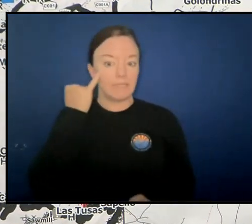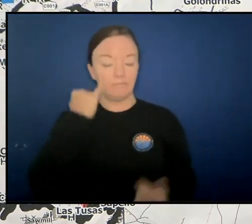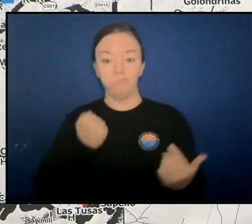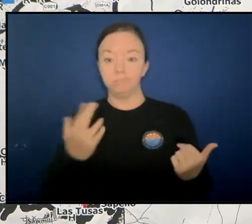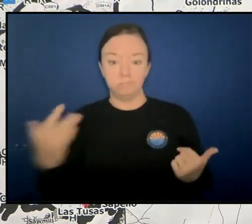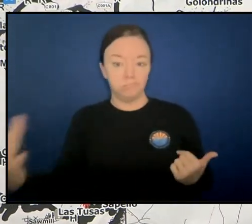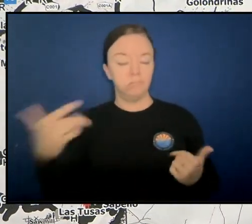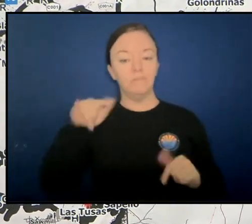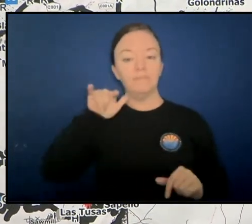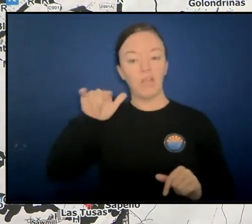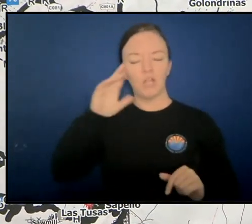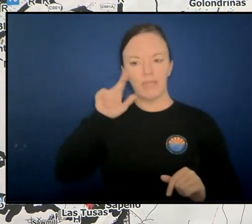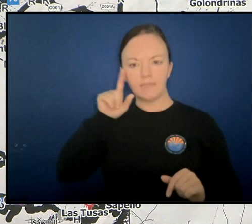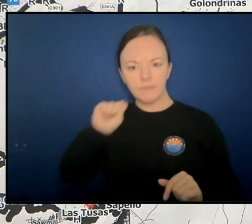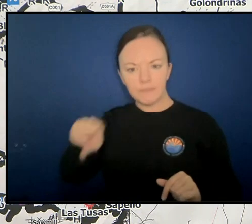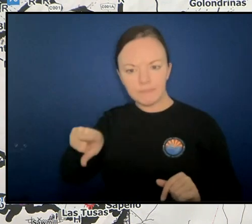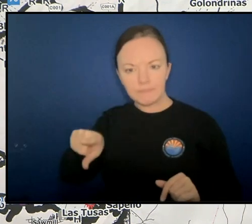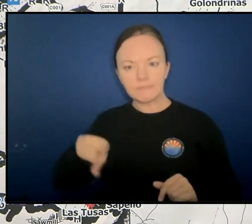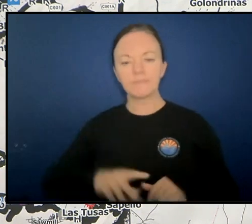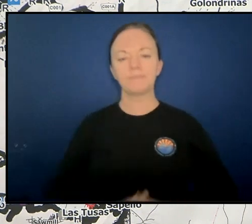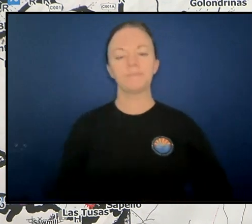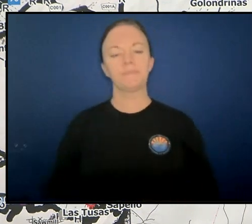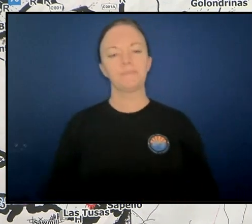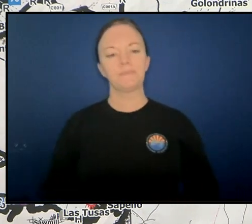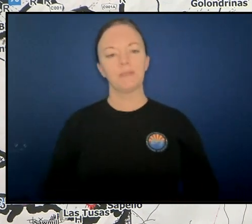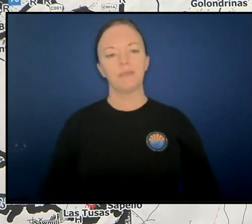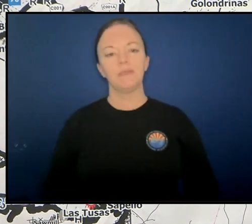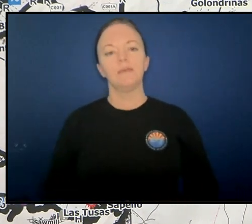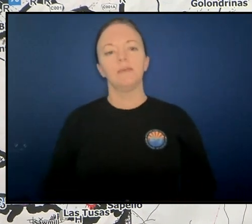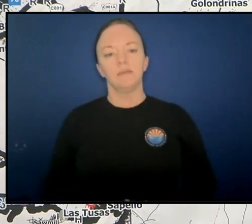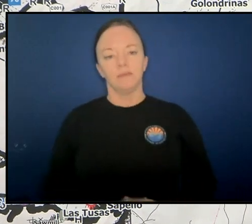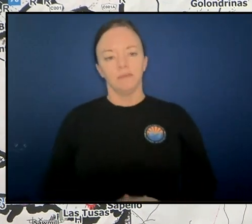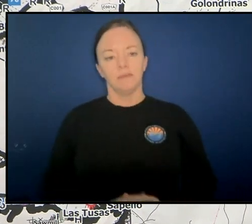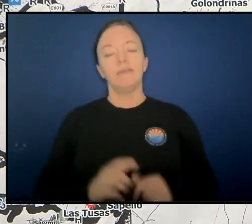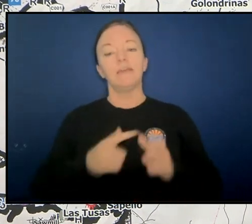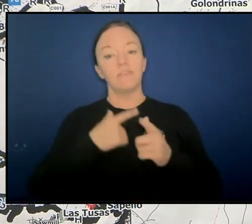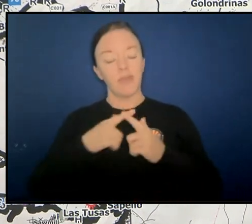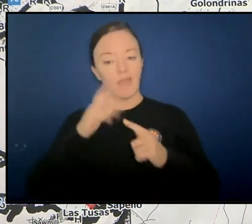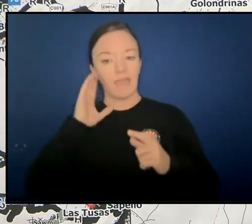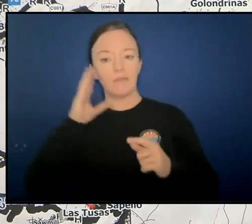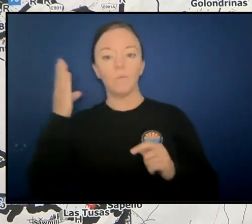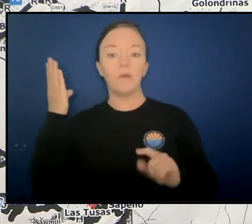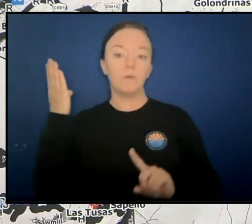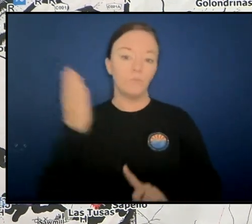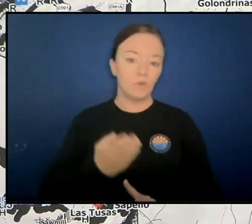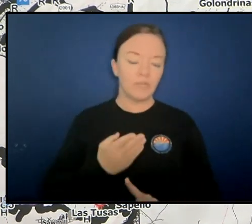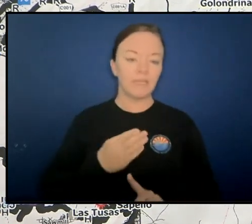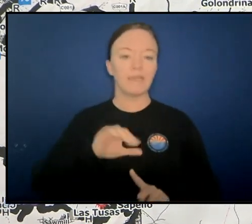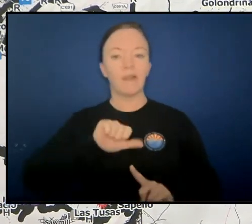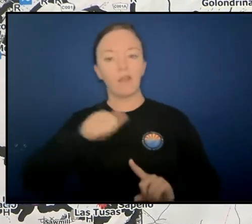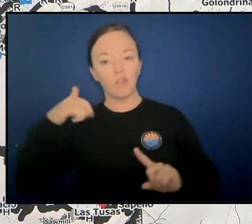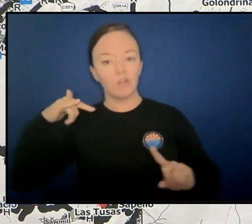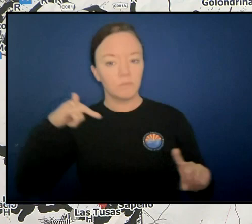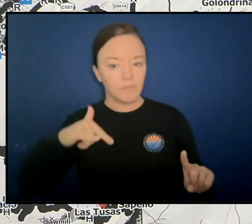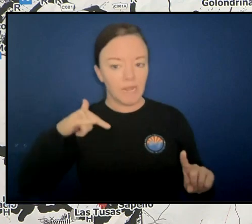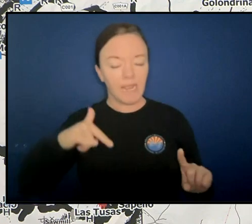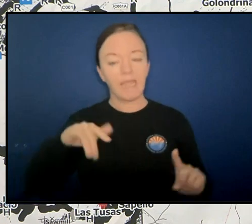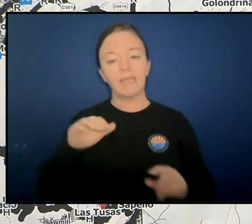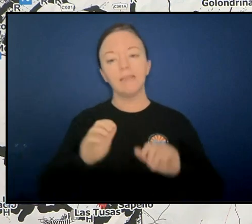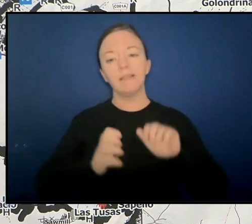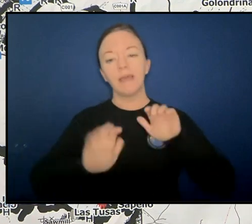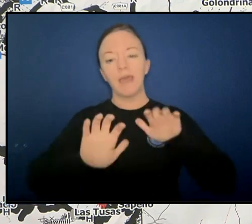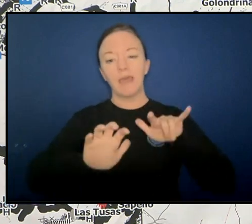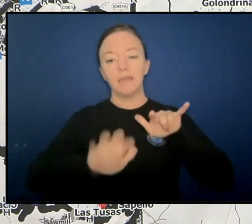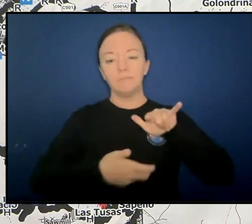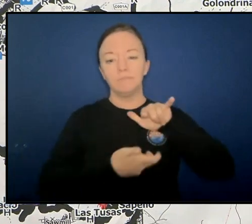a higher location. And then as they stagger things, they bring in, so they'll bring in the fixed wing, they'll bring in the scoopers, the air tankers,